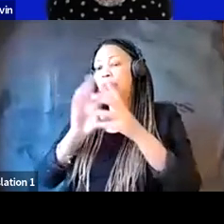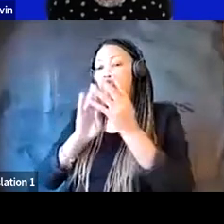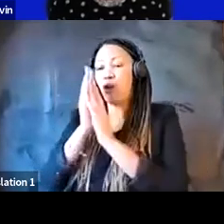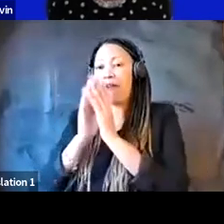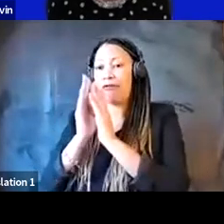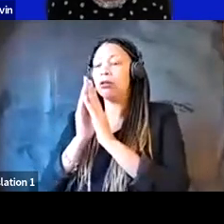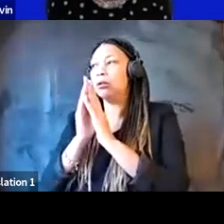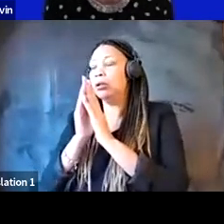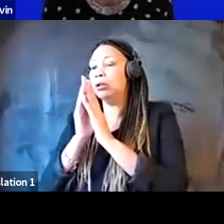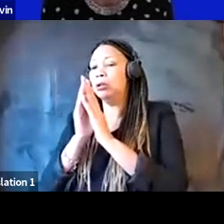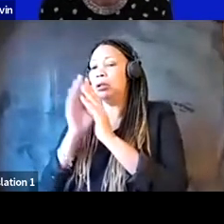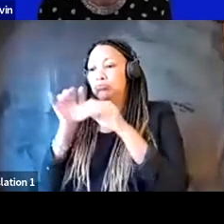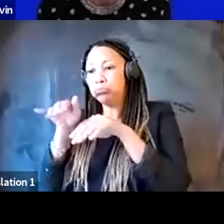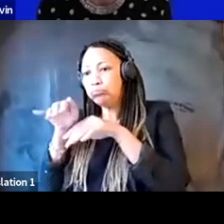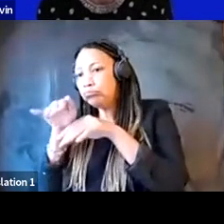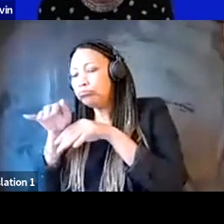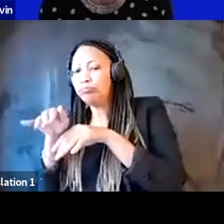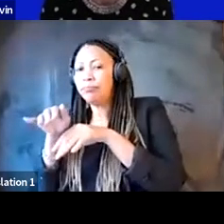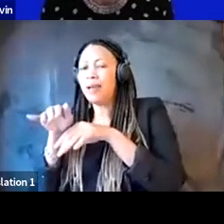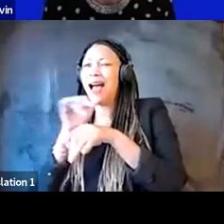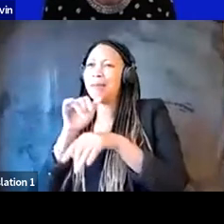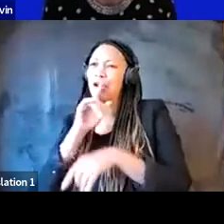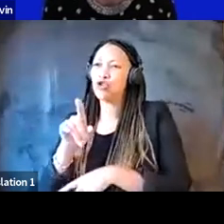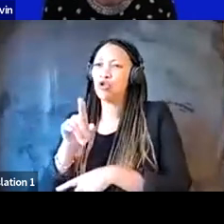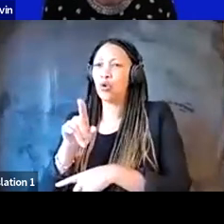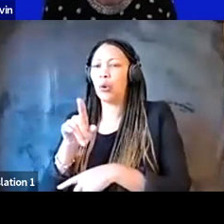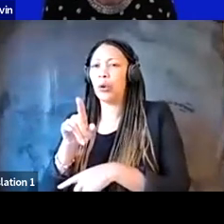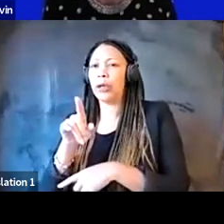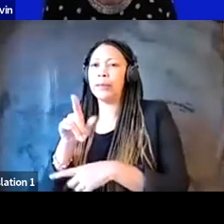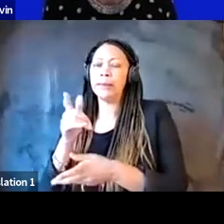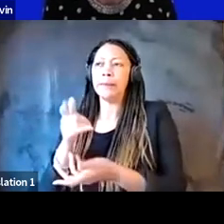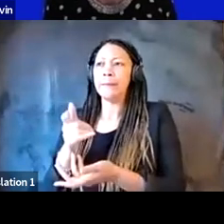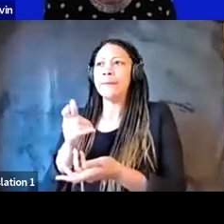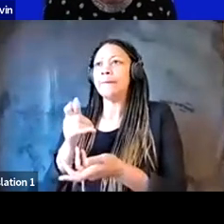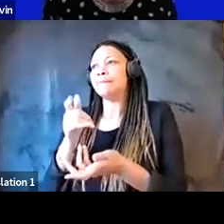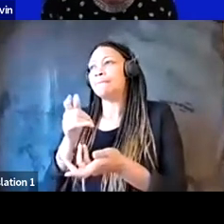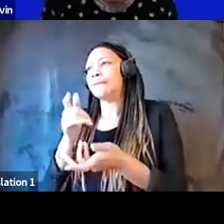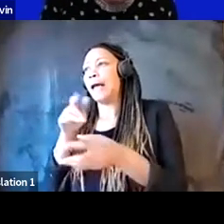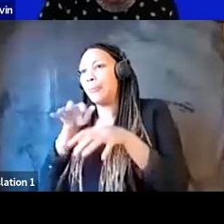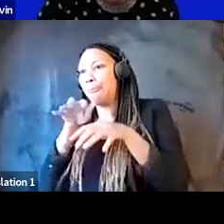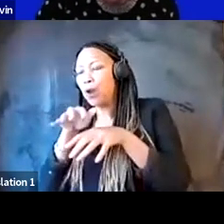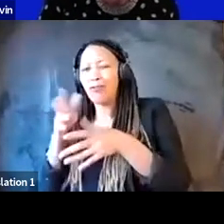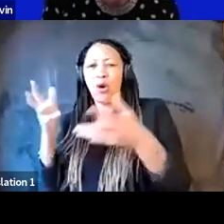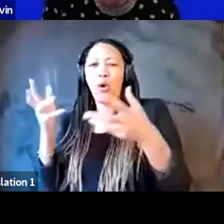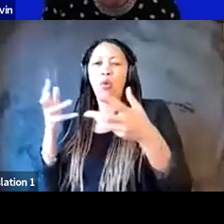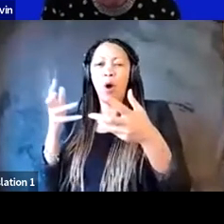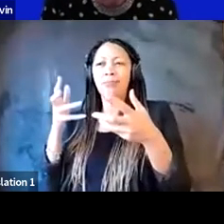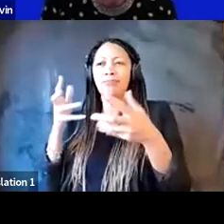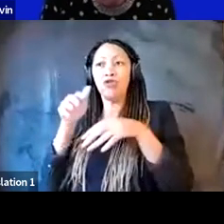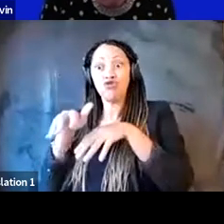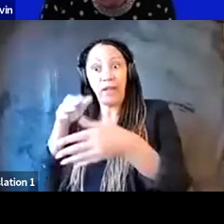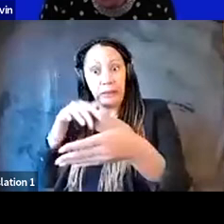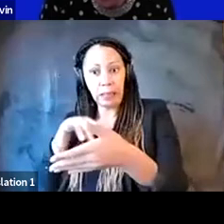long shot. I'm not sure, a loosely defined traffic, I'm not sure what that traffic study would